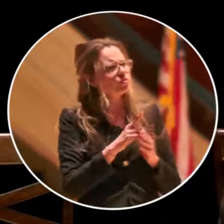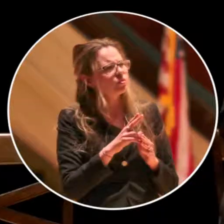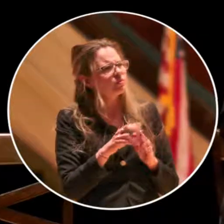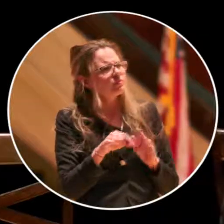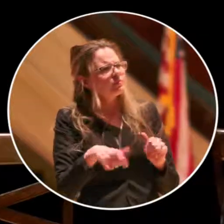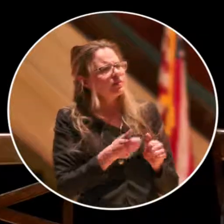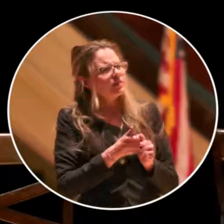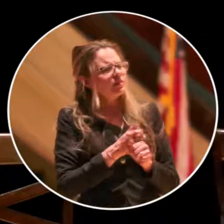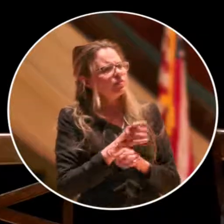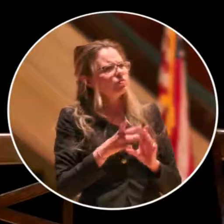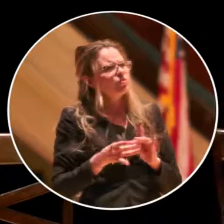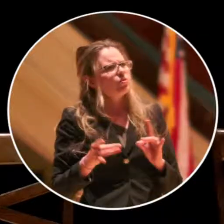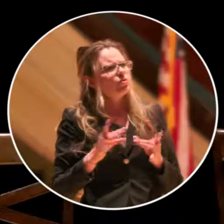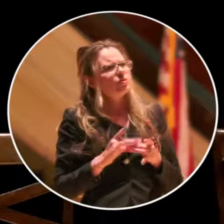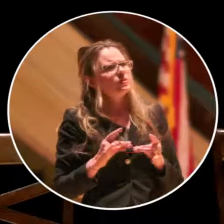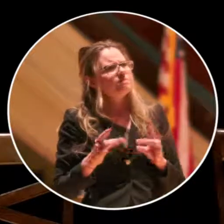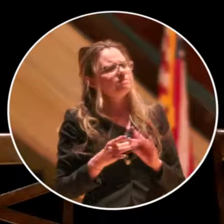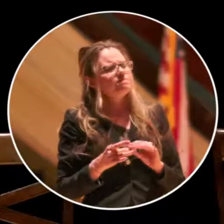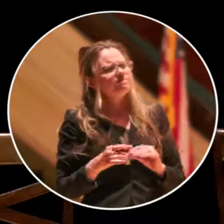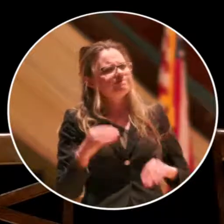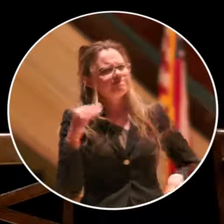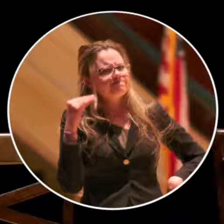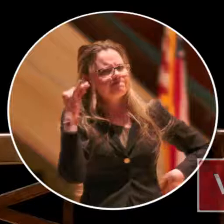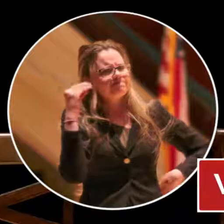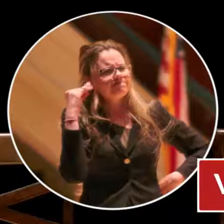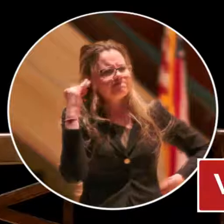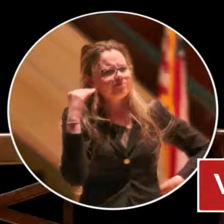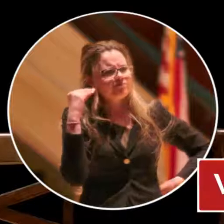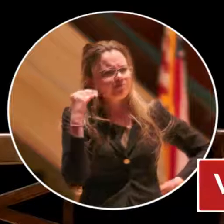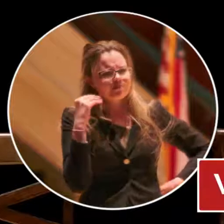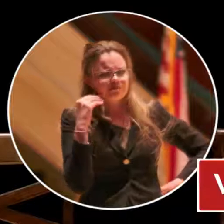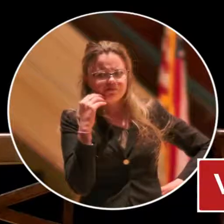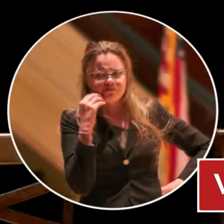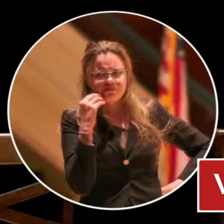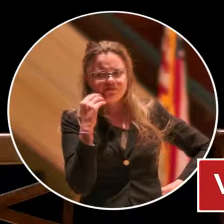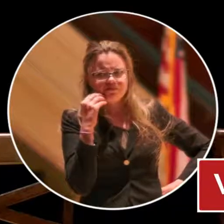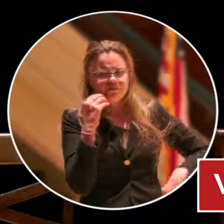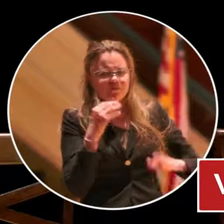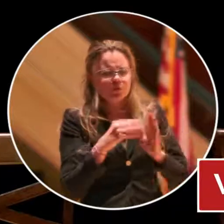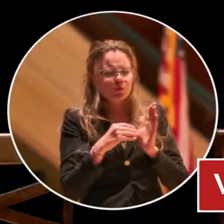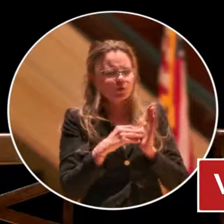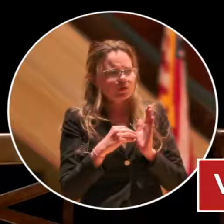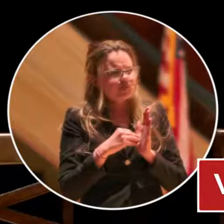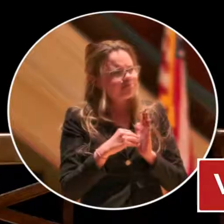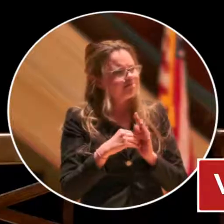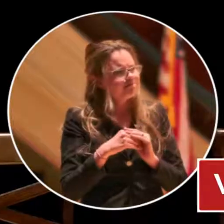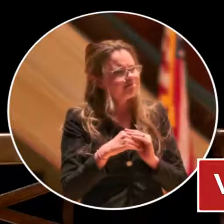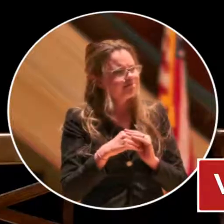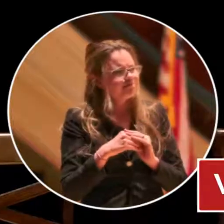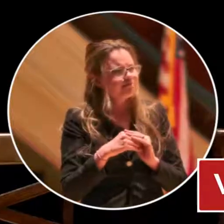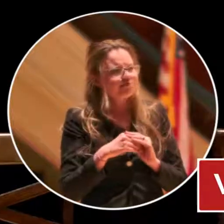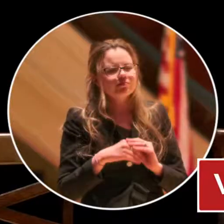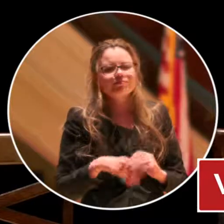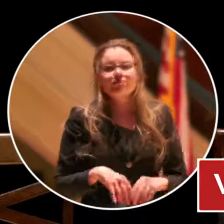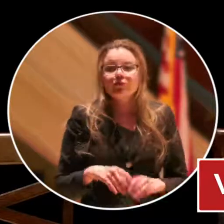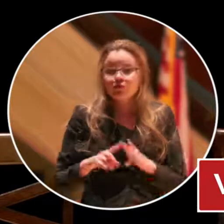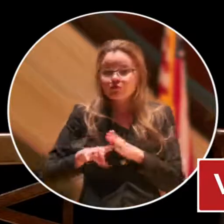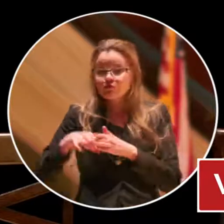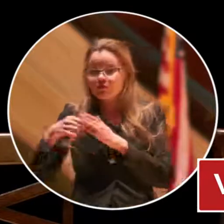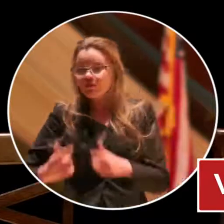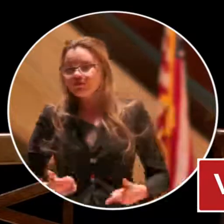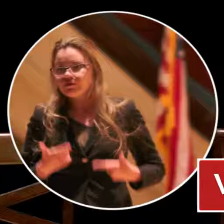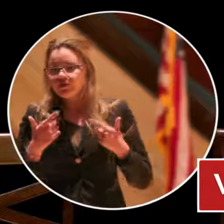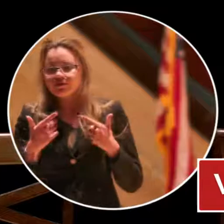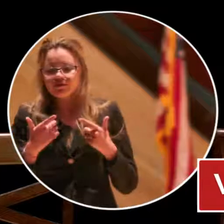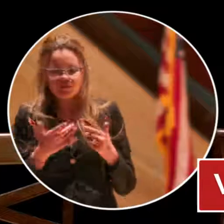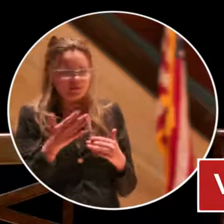story. Maybe we're all questioning a little bit of what we've learned. Whether it's about the beginning of life